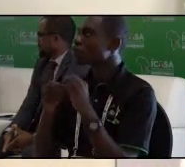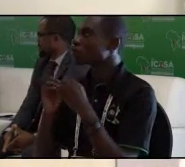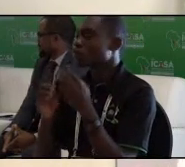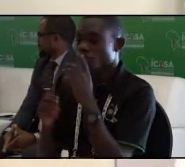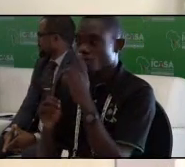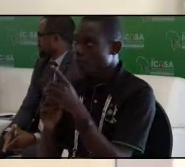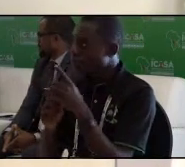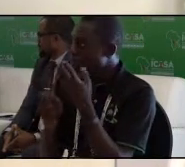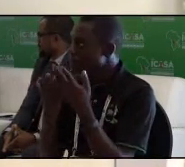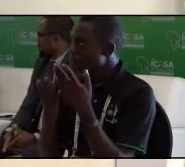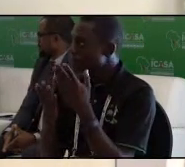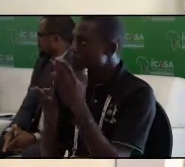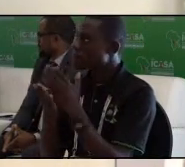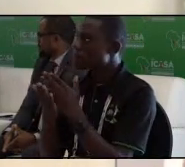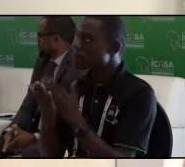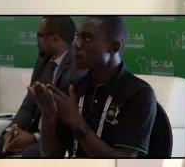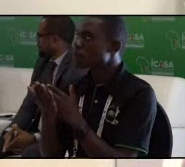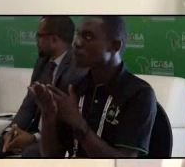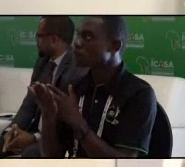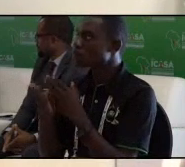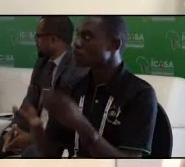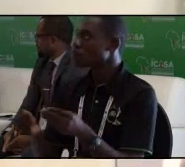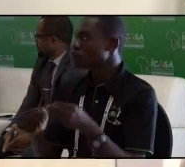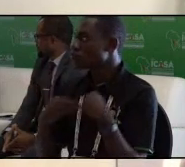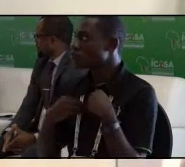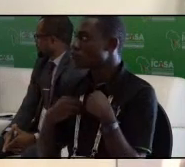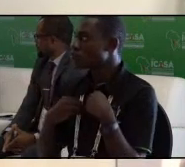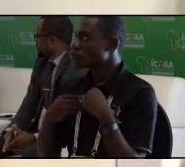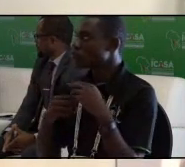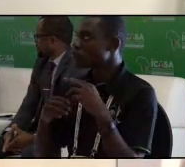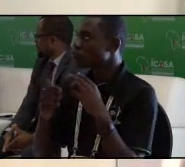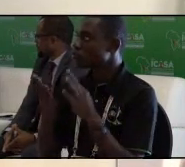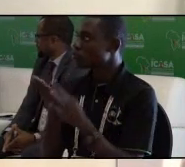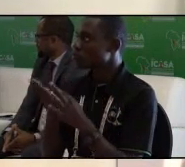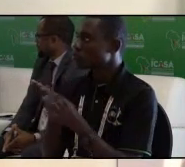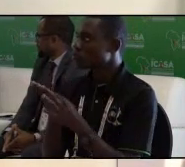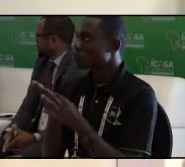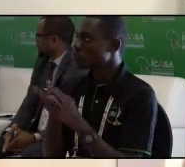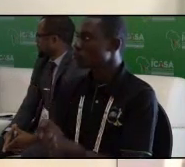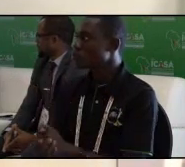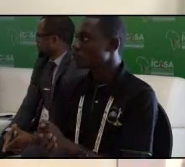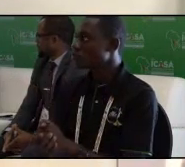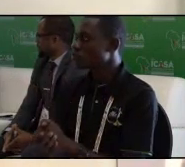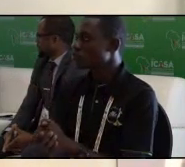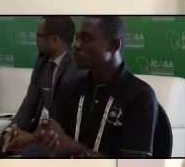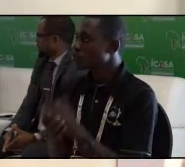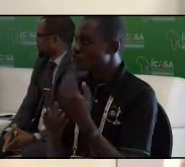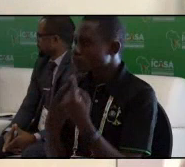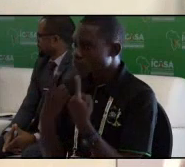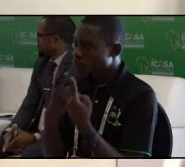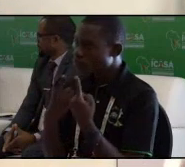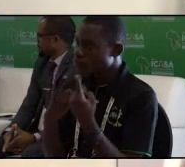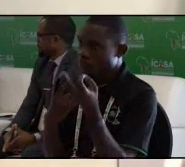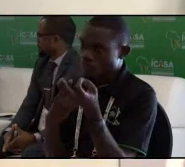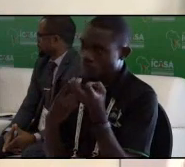mix. What can you say in terms of the preparation for the implementation, Peter, in Uganda, what needed to be put in place from the supply